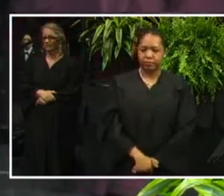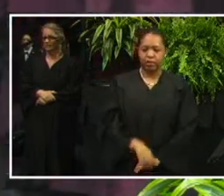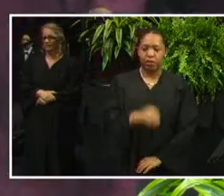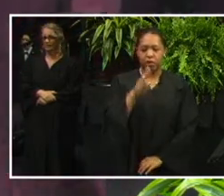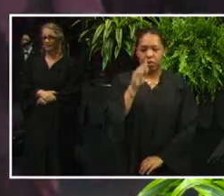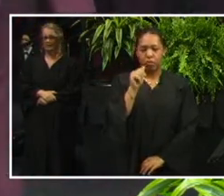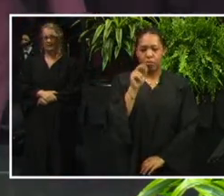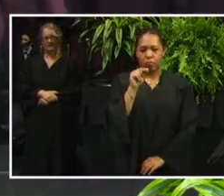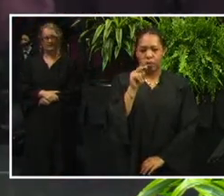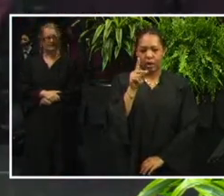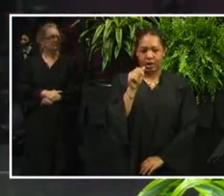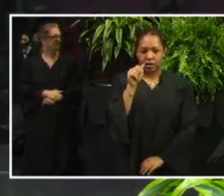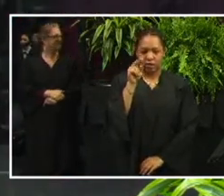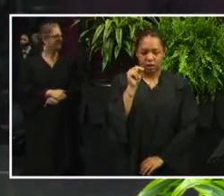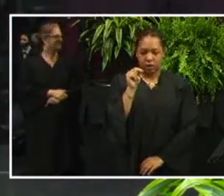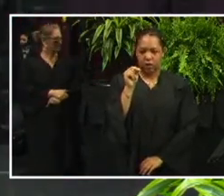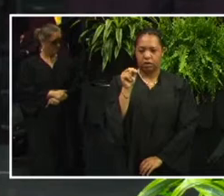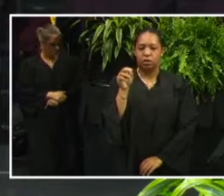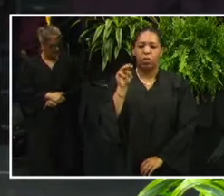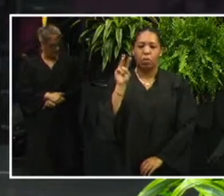Brandon Michael Wilson.